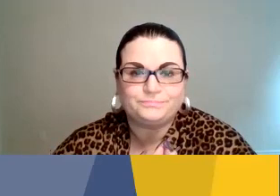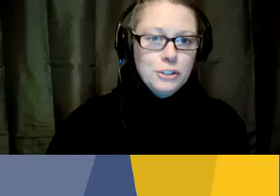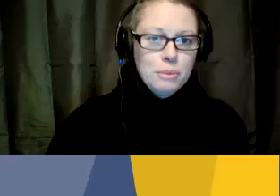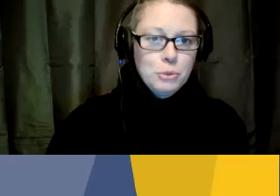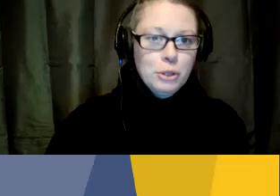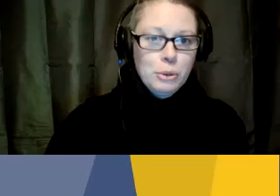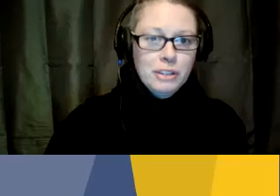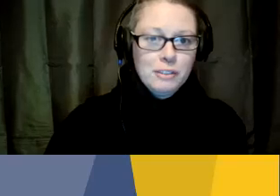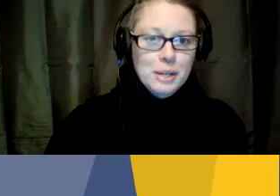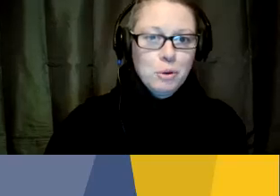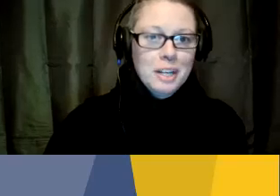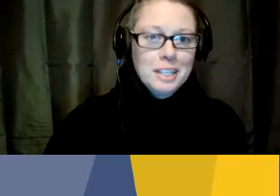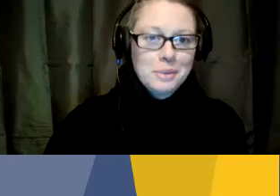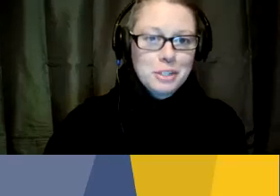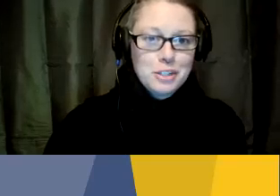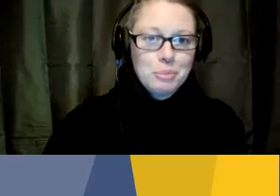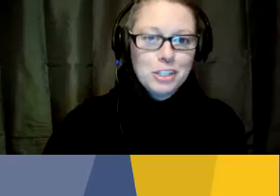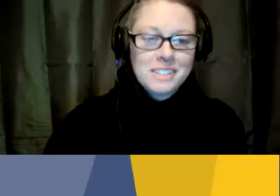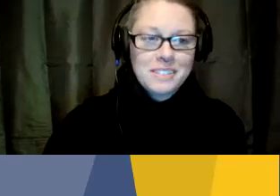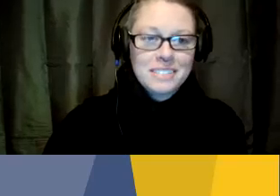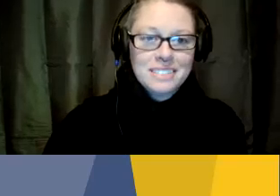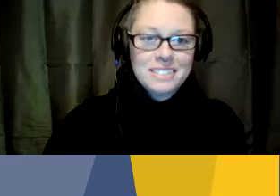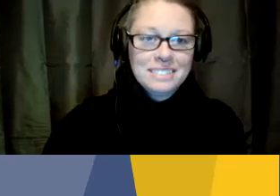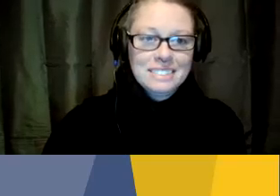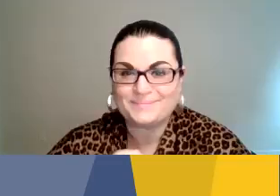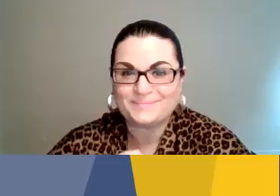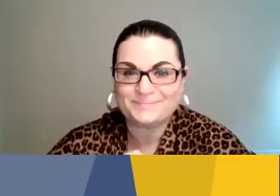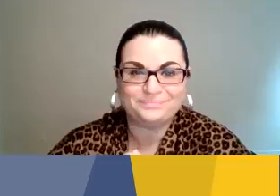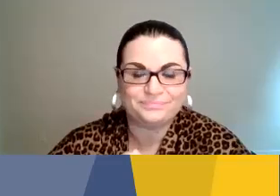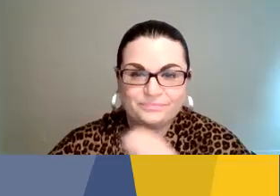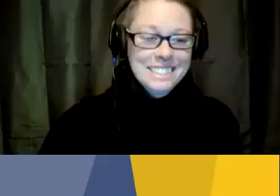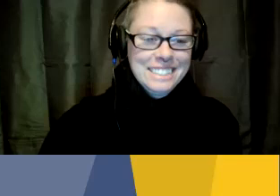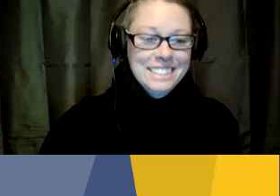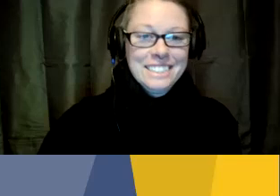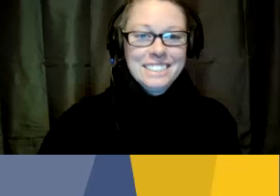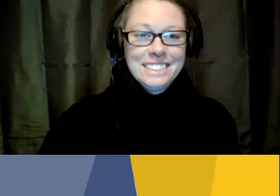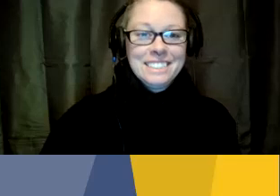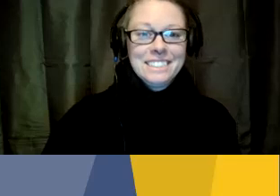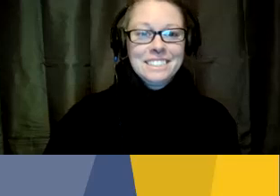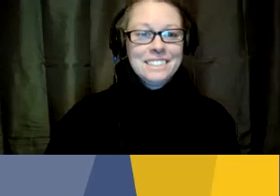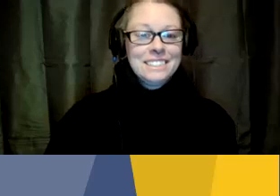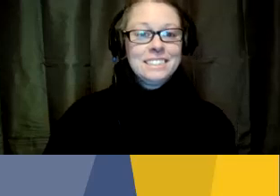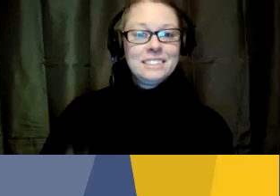just going to interrupt you really quickly for a second. We're ready to switch interpreters. Okay. Thanks.